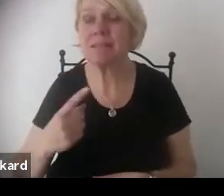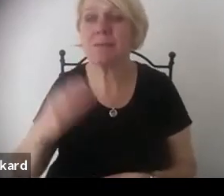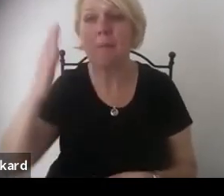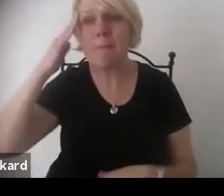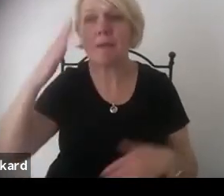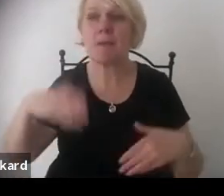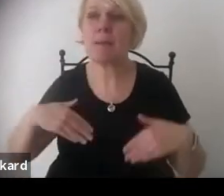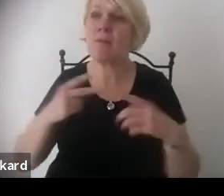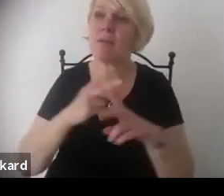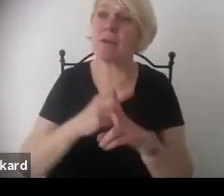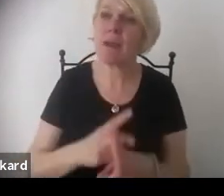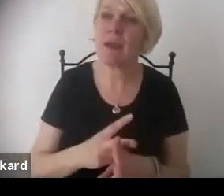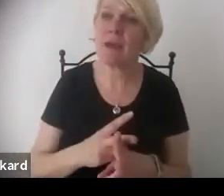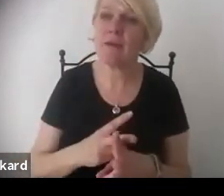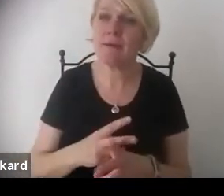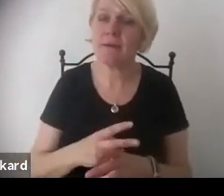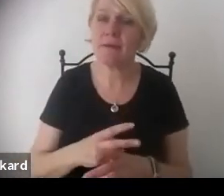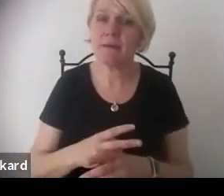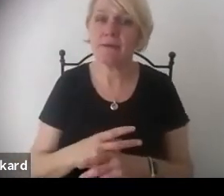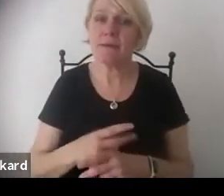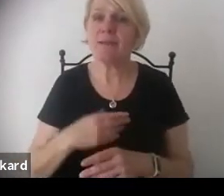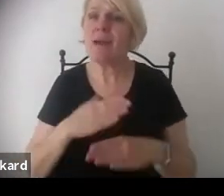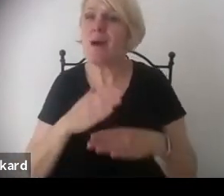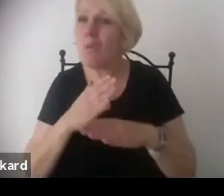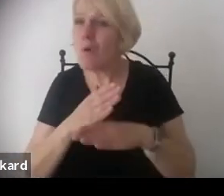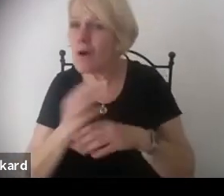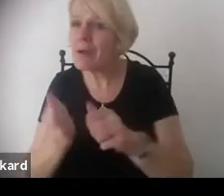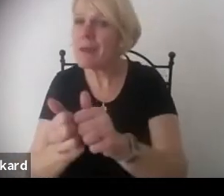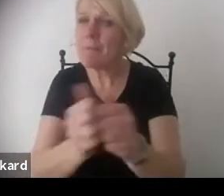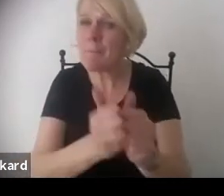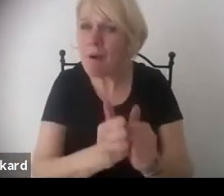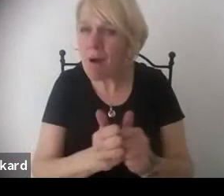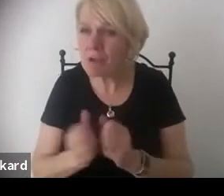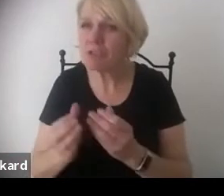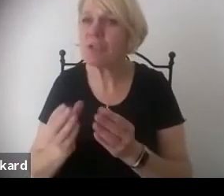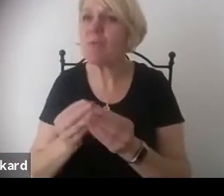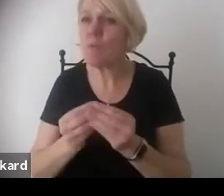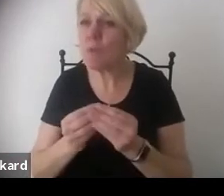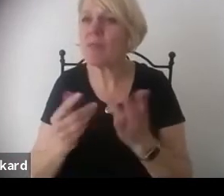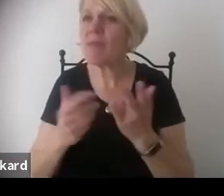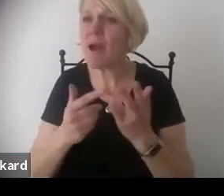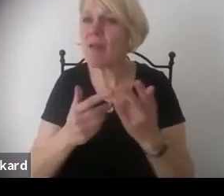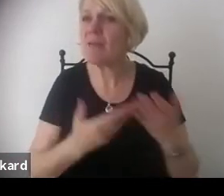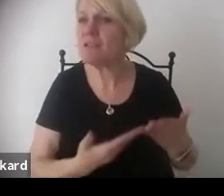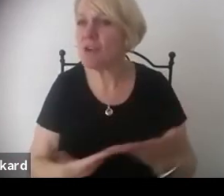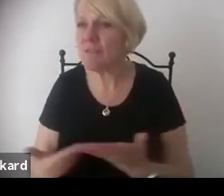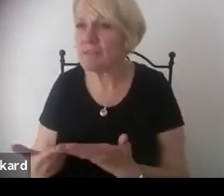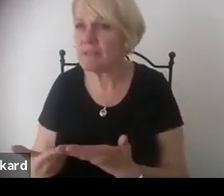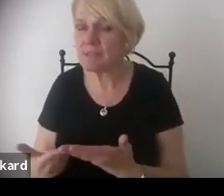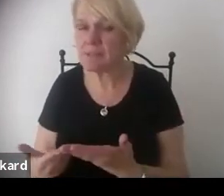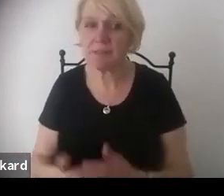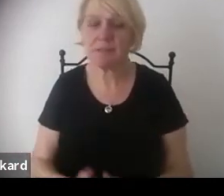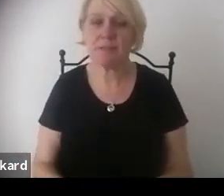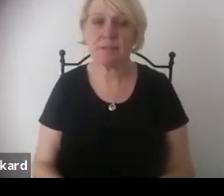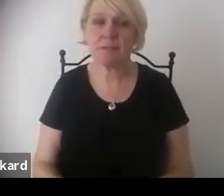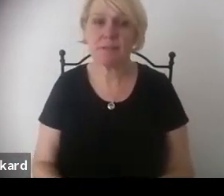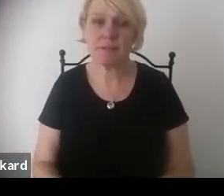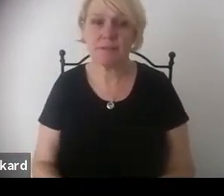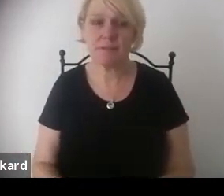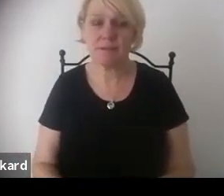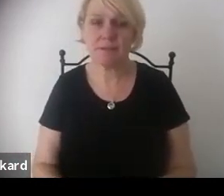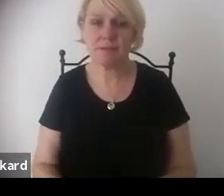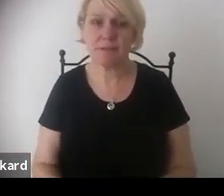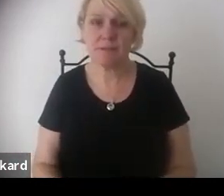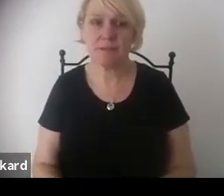really being about working in partnership with a whole range of partners. So we provide a whole range